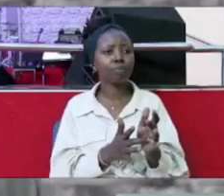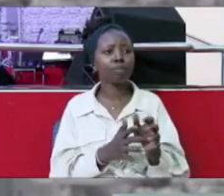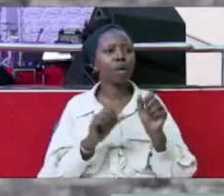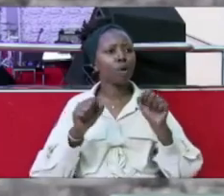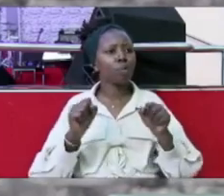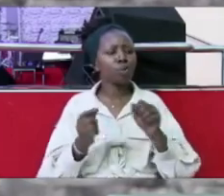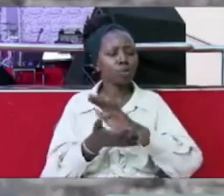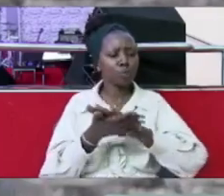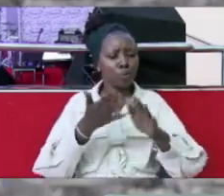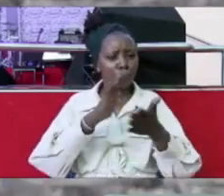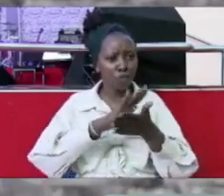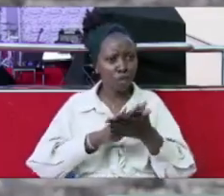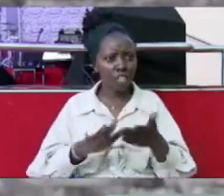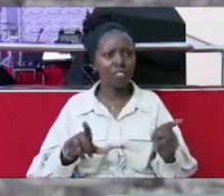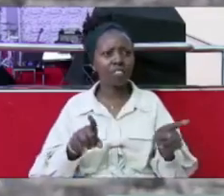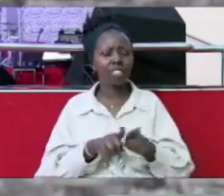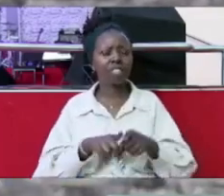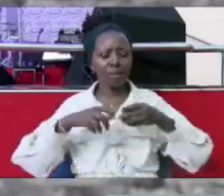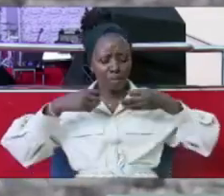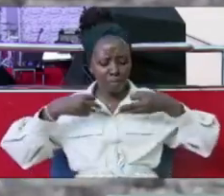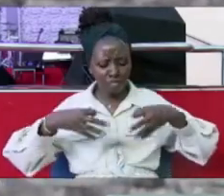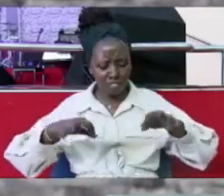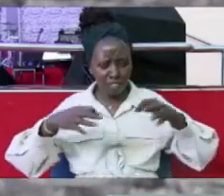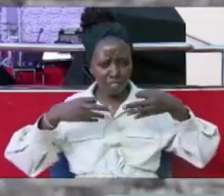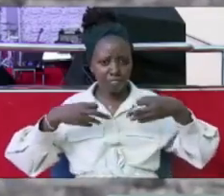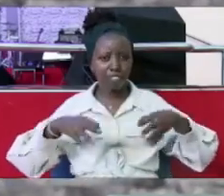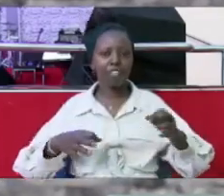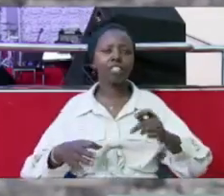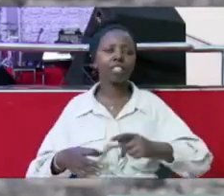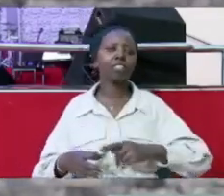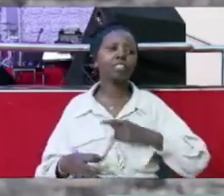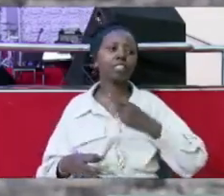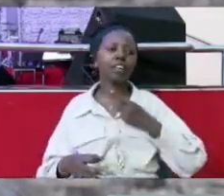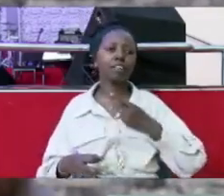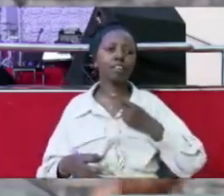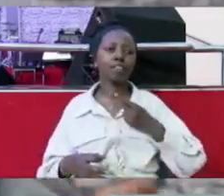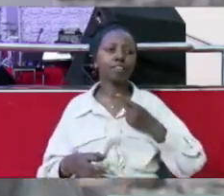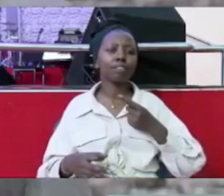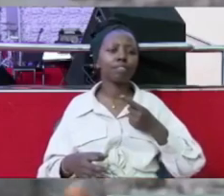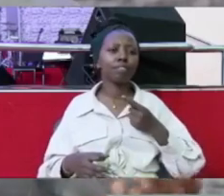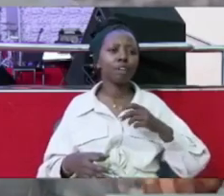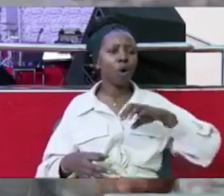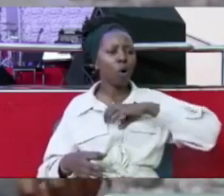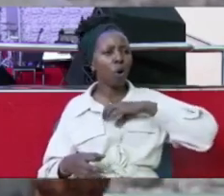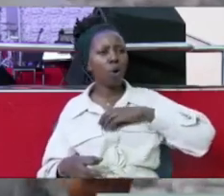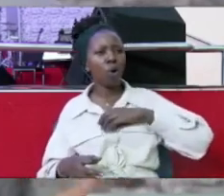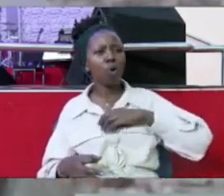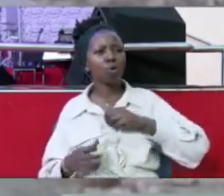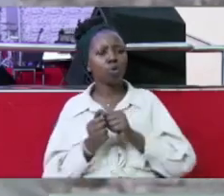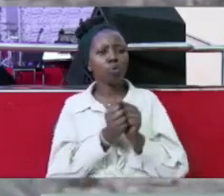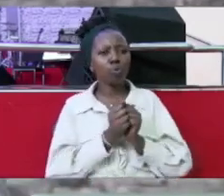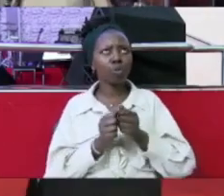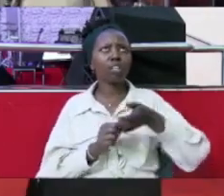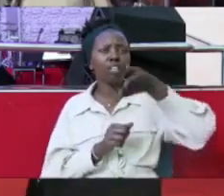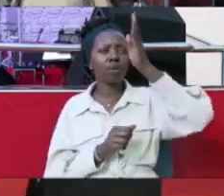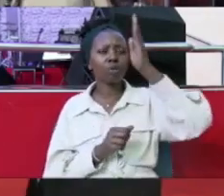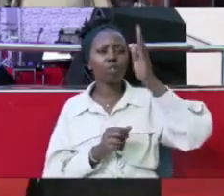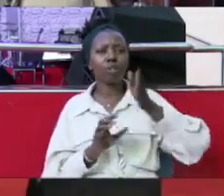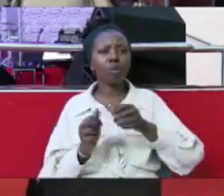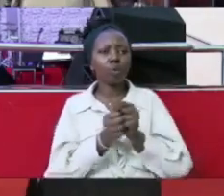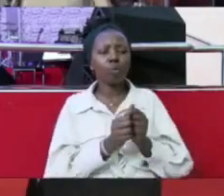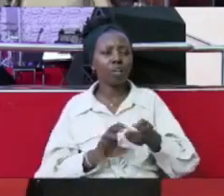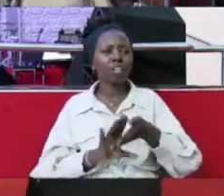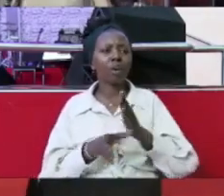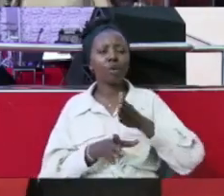able to forgive and to release. Unaweza ukasamehe na ukaachilia. On your own you are limited. You cannot forgive and release.